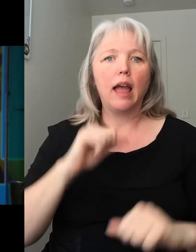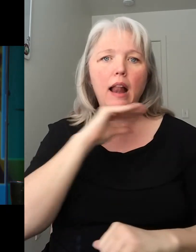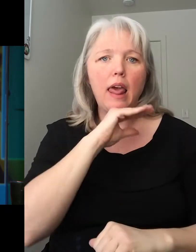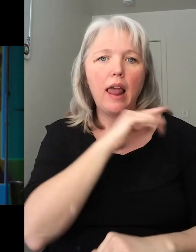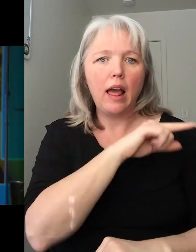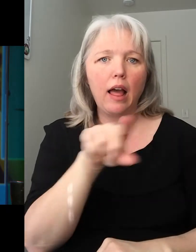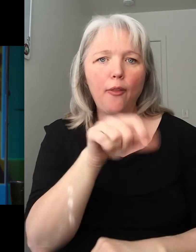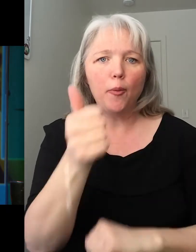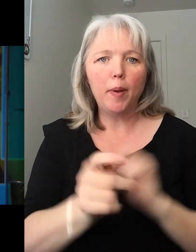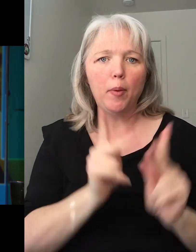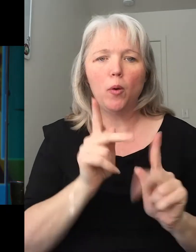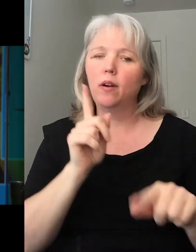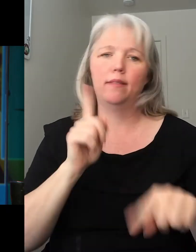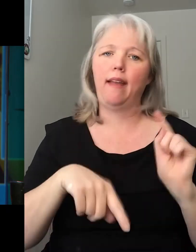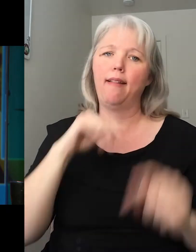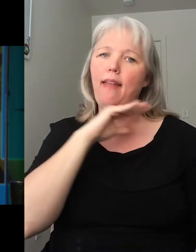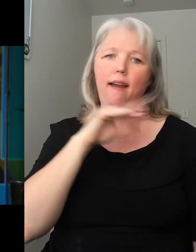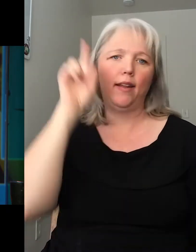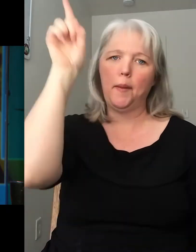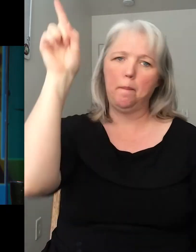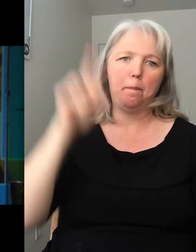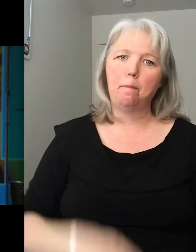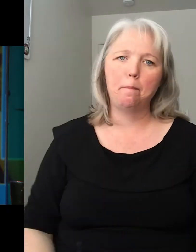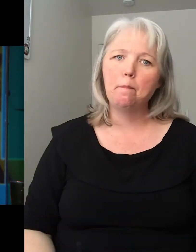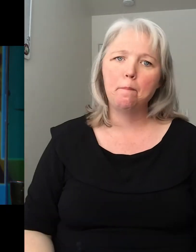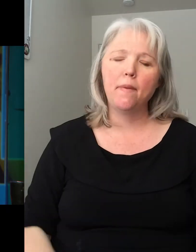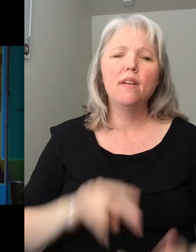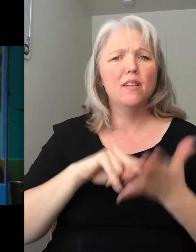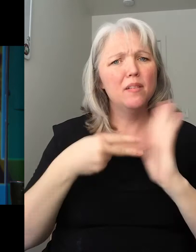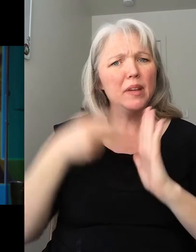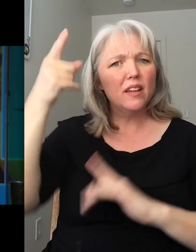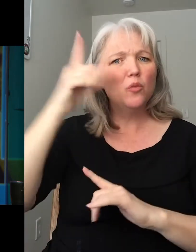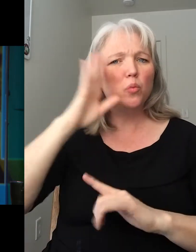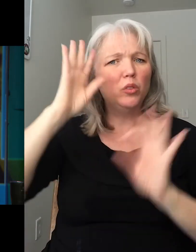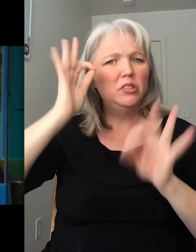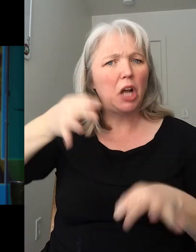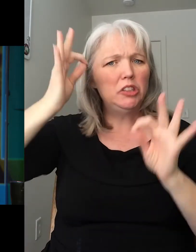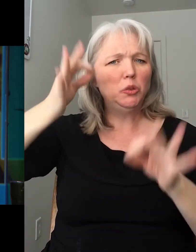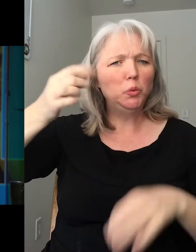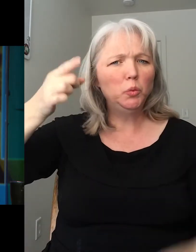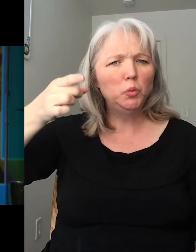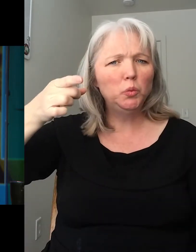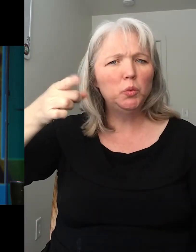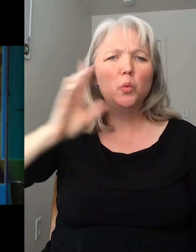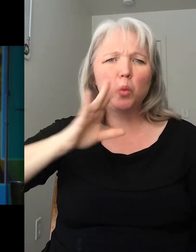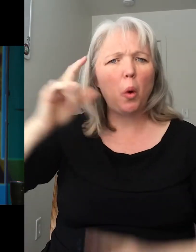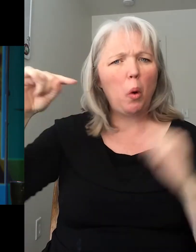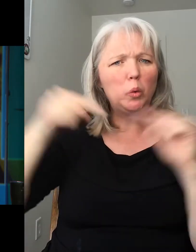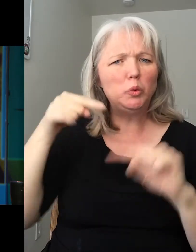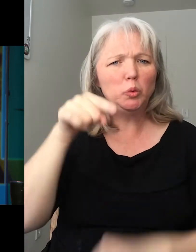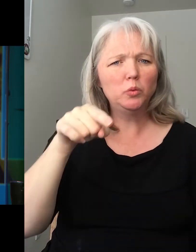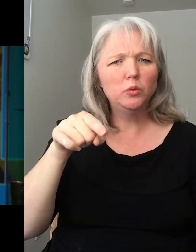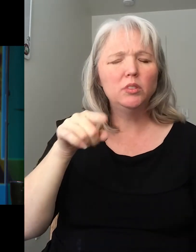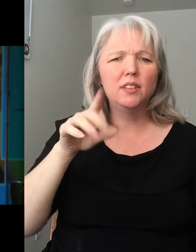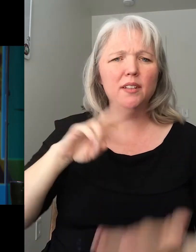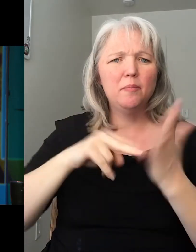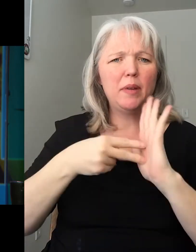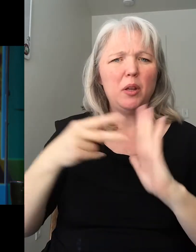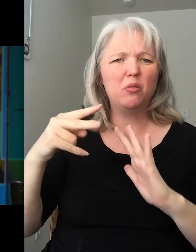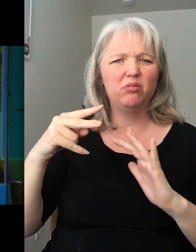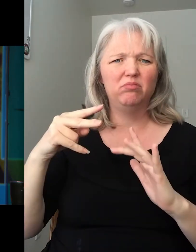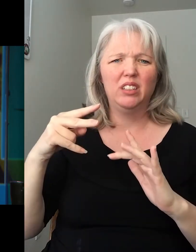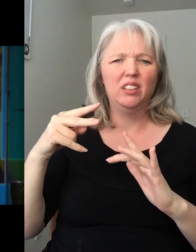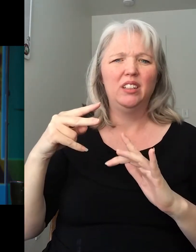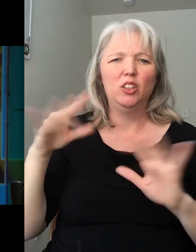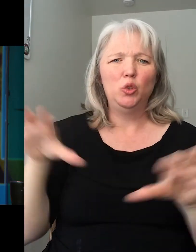fool everybody else, but I can't fool you. So what does that mean? He's going to judge you? Does that mean he's going to hurt you? Does that mean he's